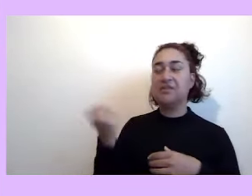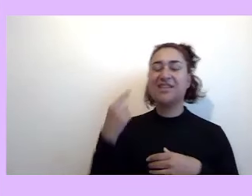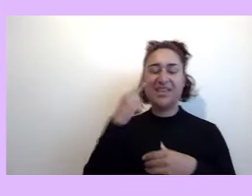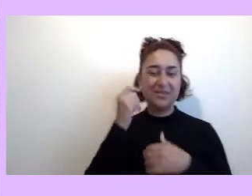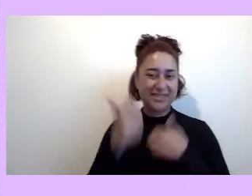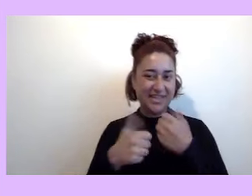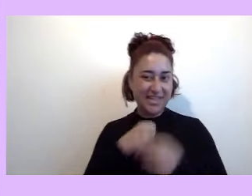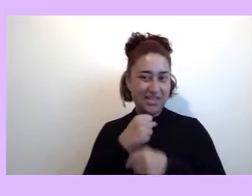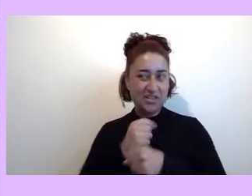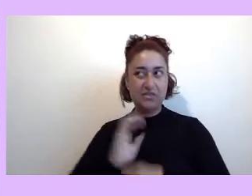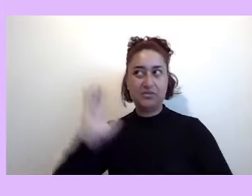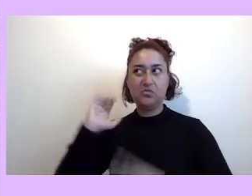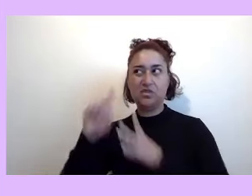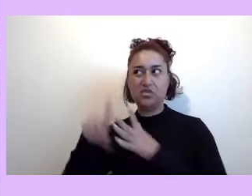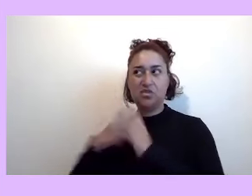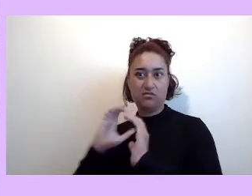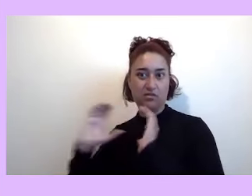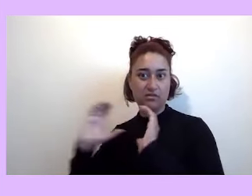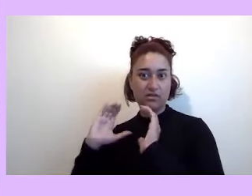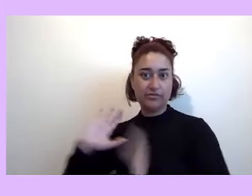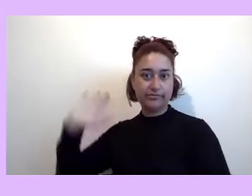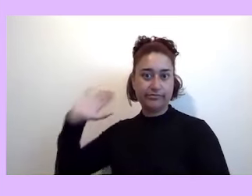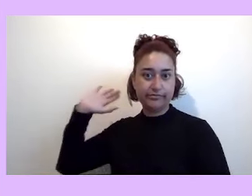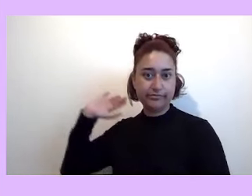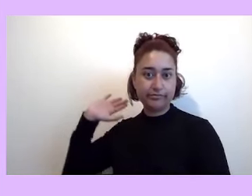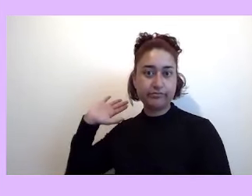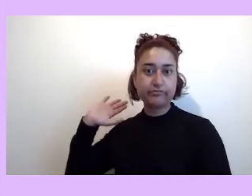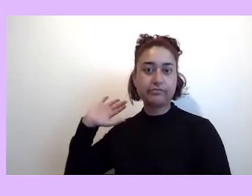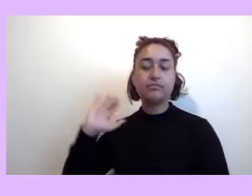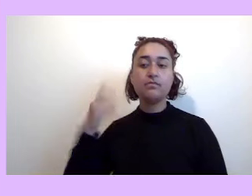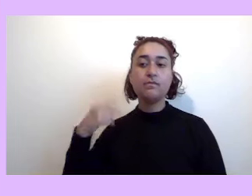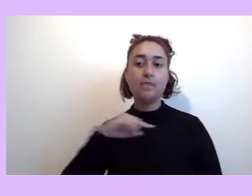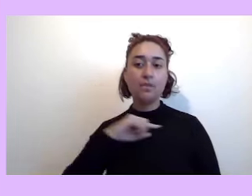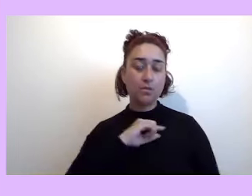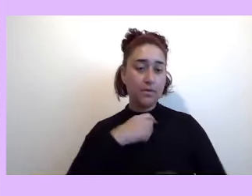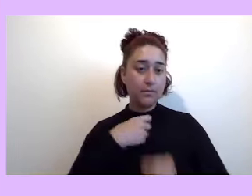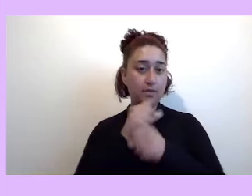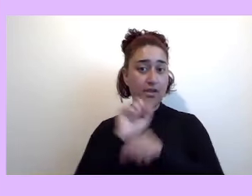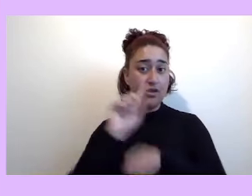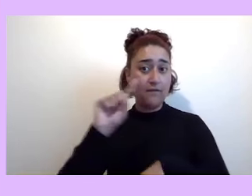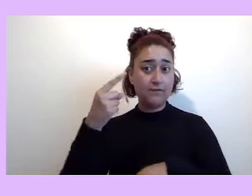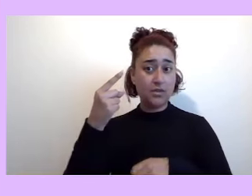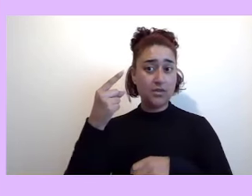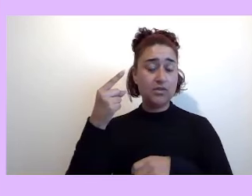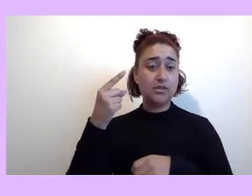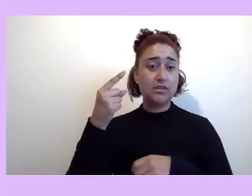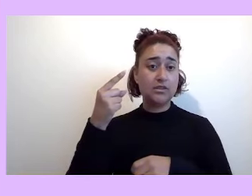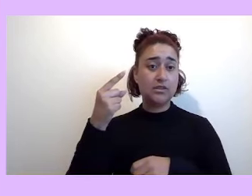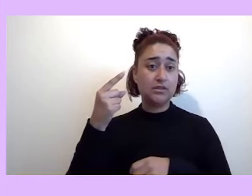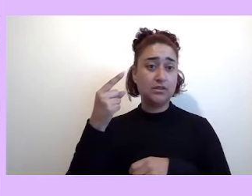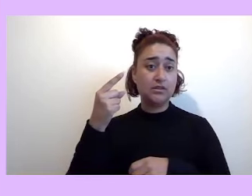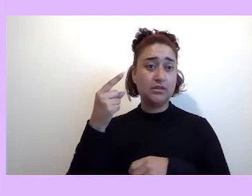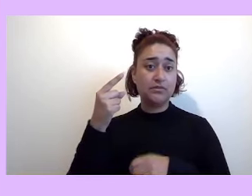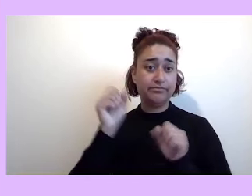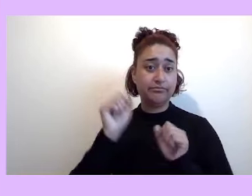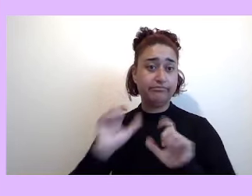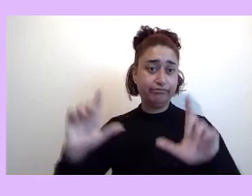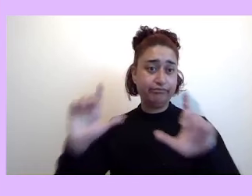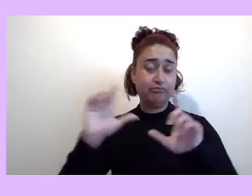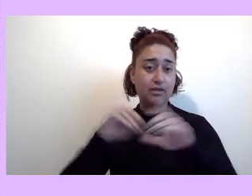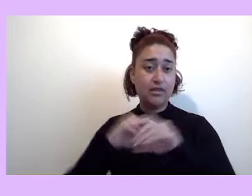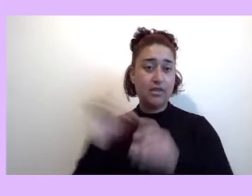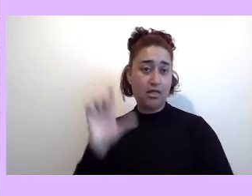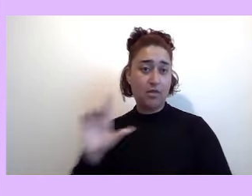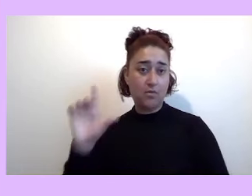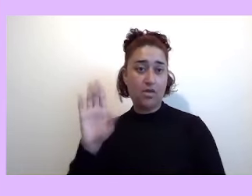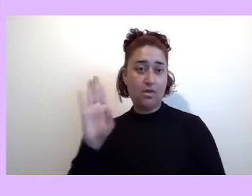the conversation. And we produced our first piece in the Rab Hall, the Boston Public Library,